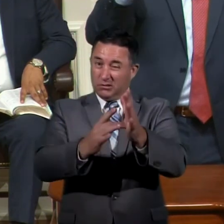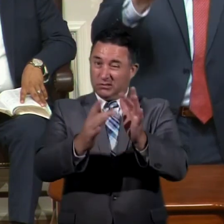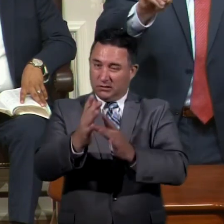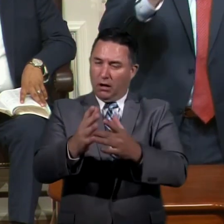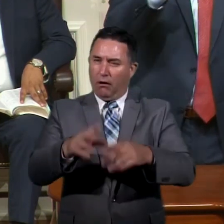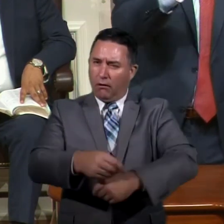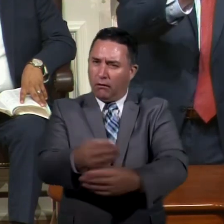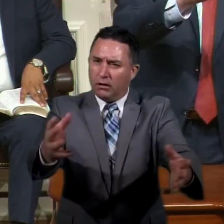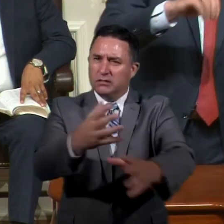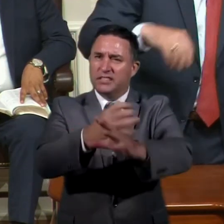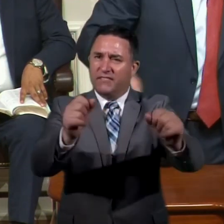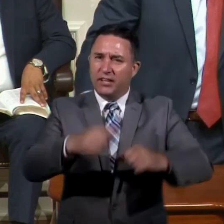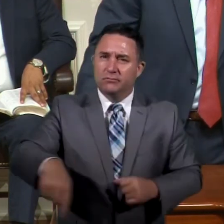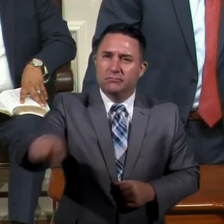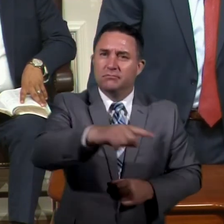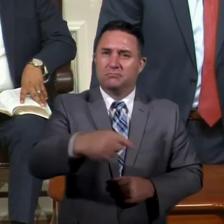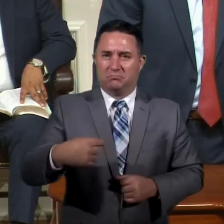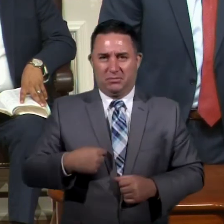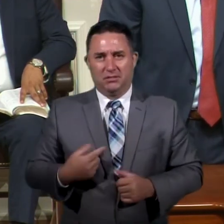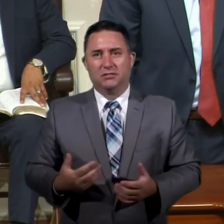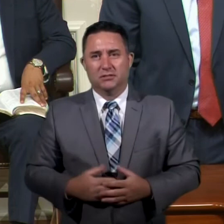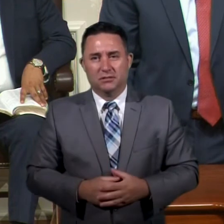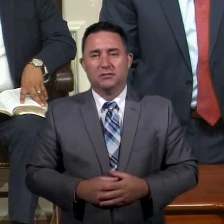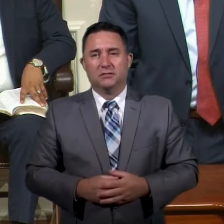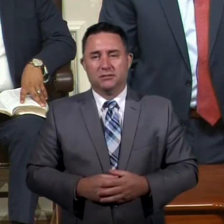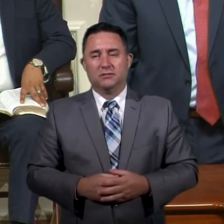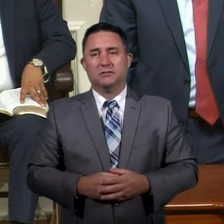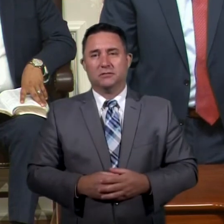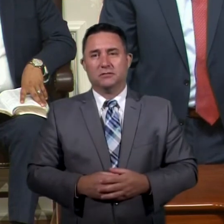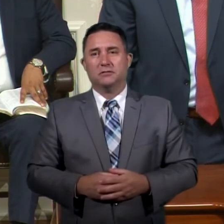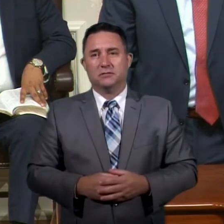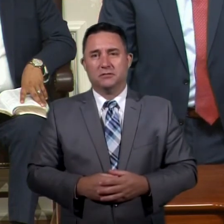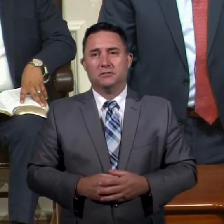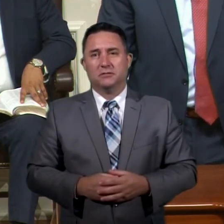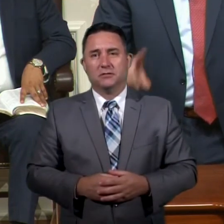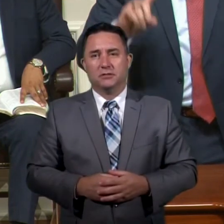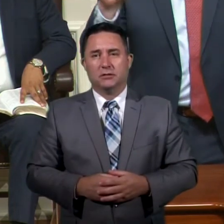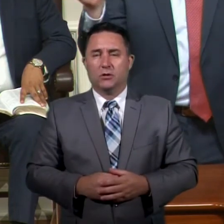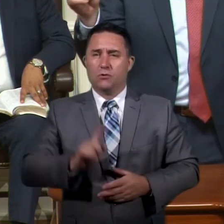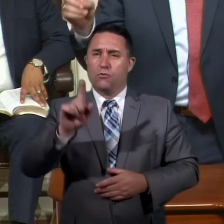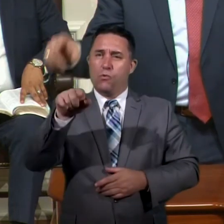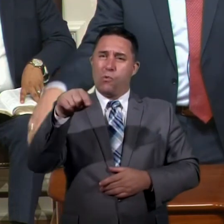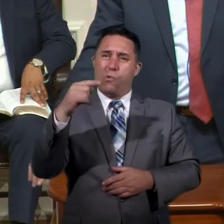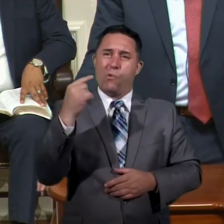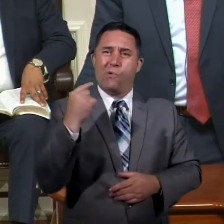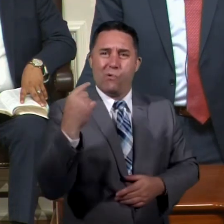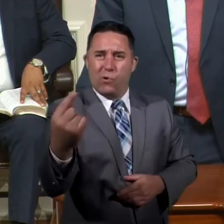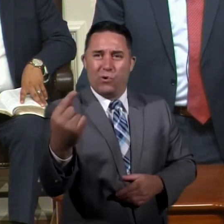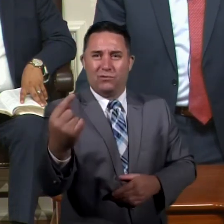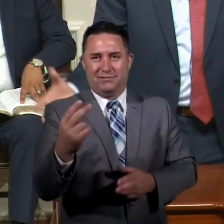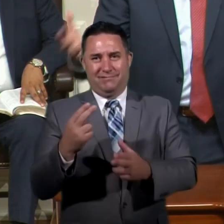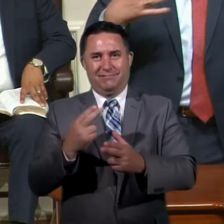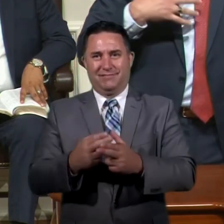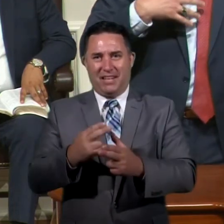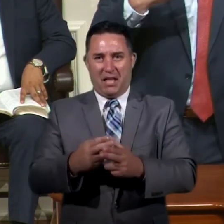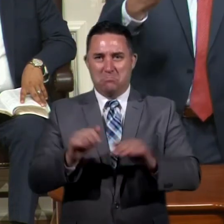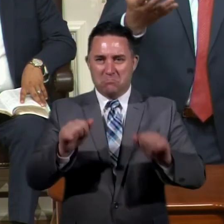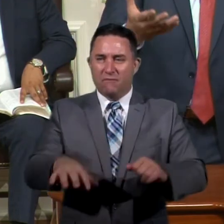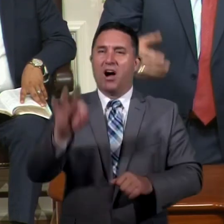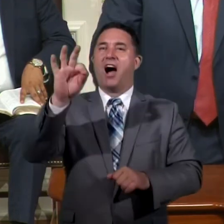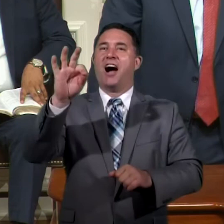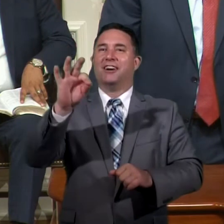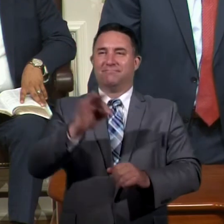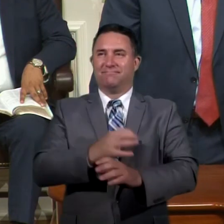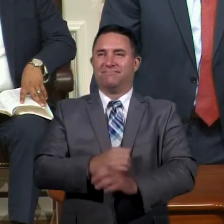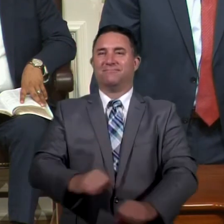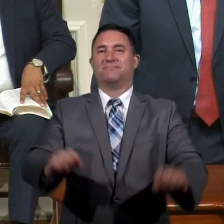brings salvation to you and es un nombre que trae salvación a usted y a mí. It's the only name. Es el único nombre in which we can find salvation.